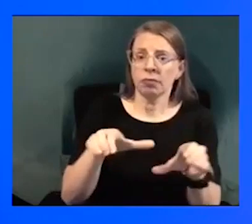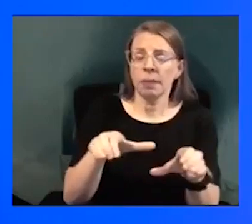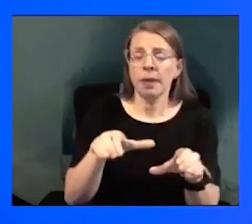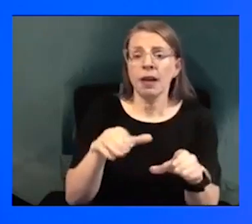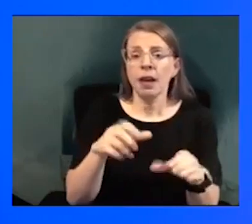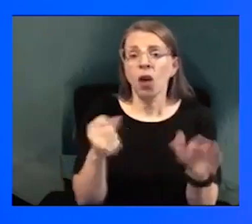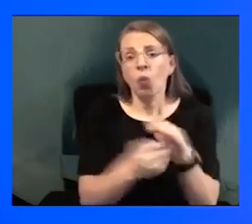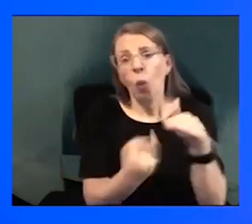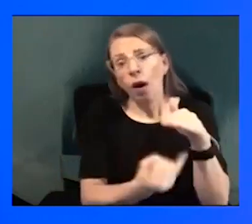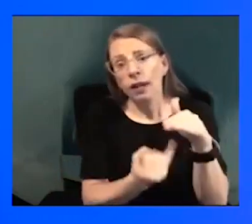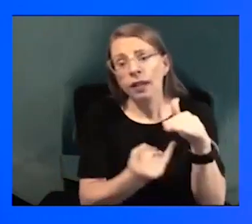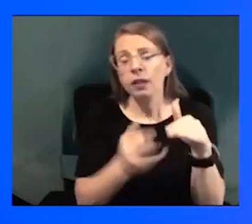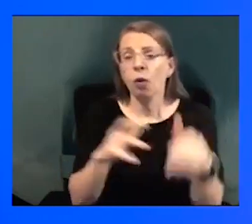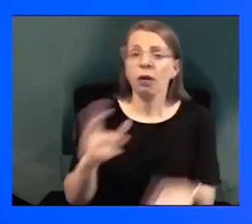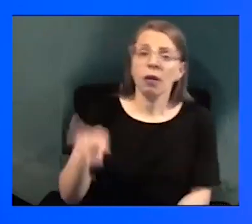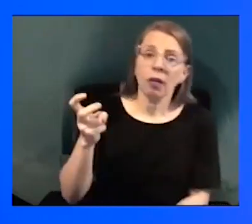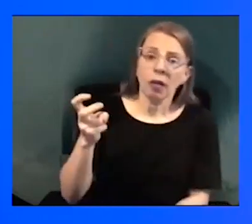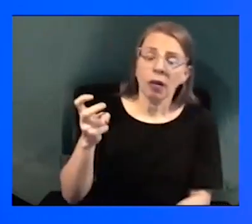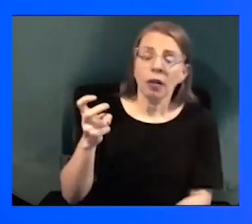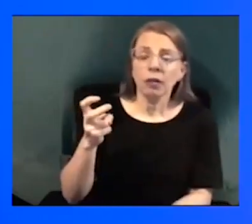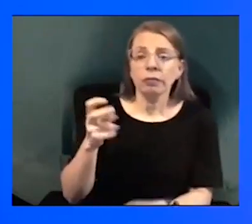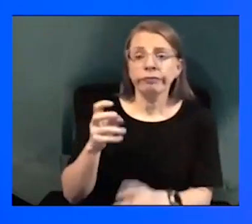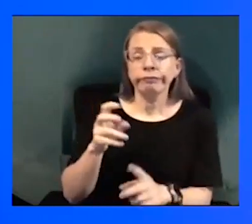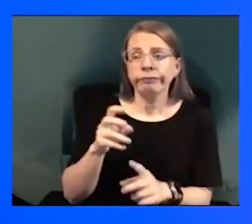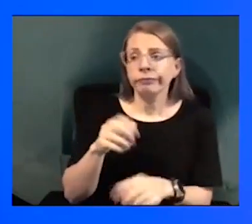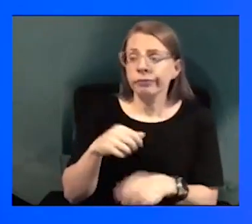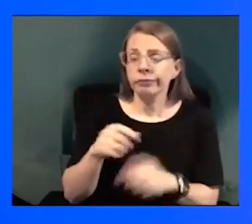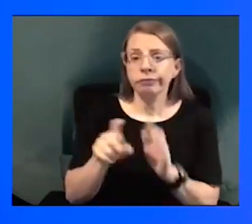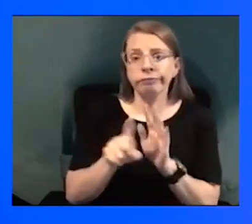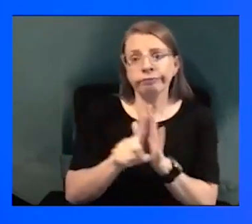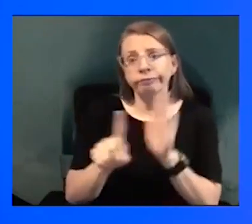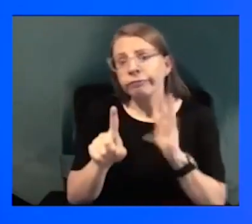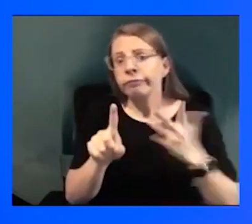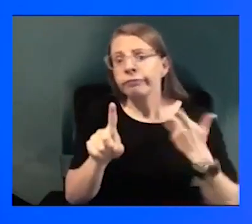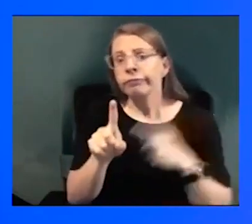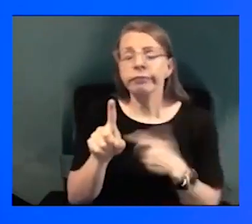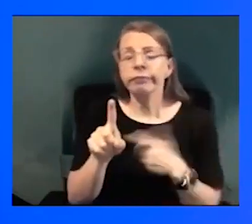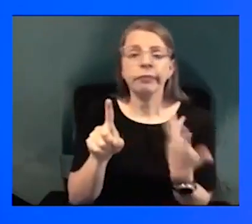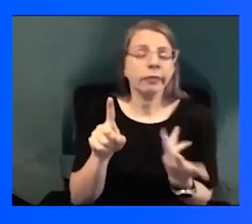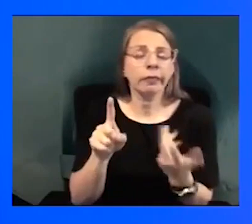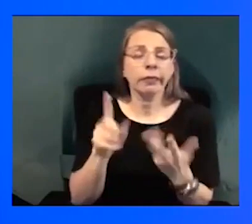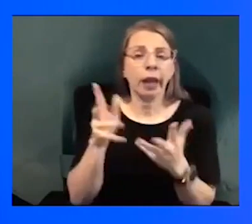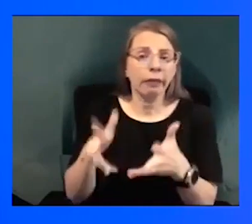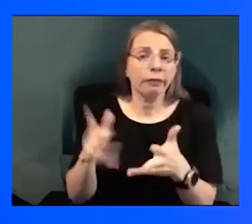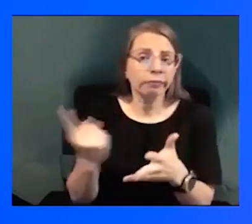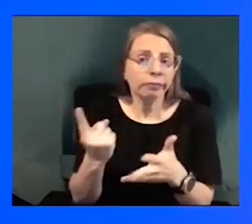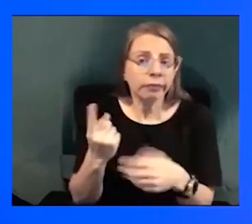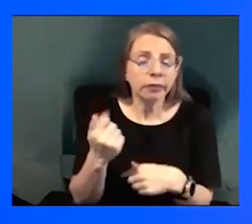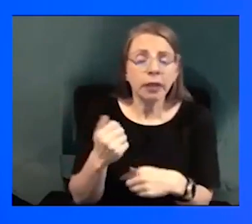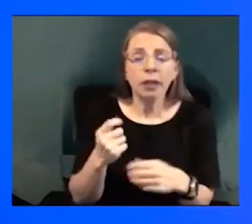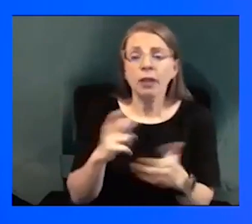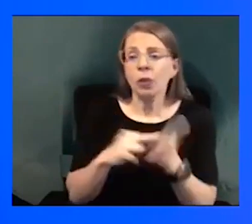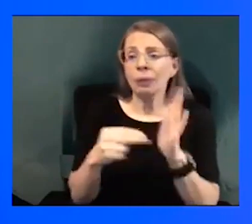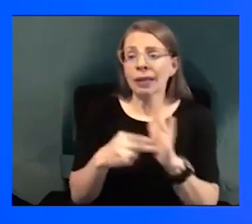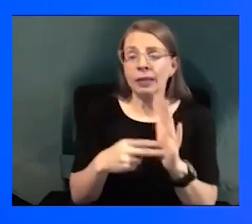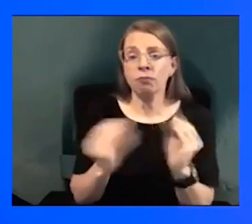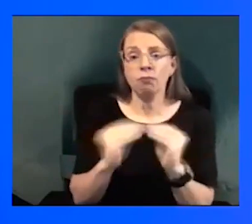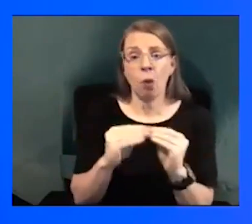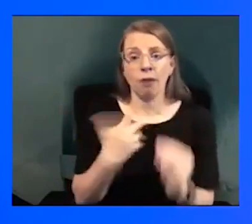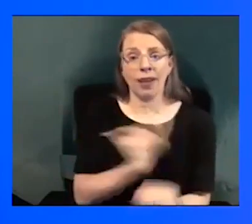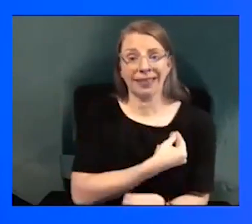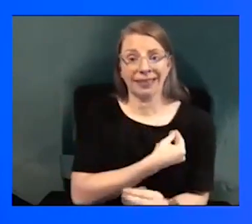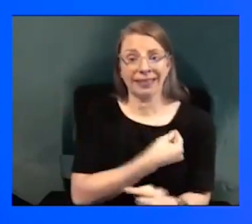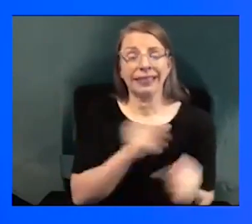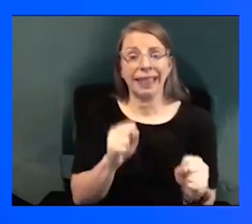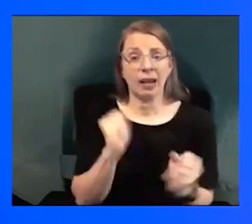or any extracurriculars. So I think overall it's a good thing. The more vaccines that we can get authorized